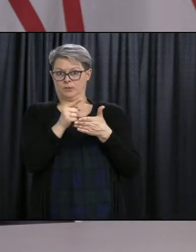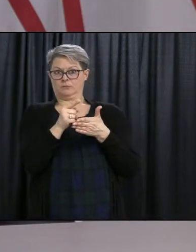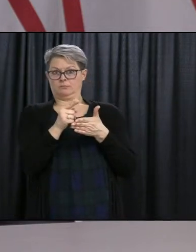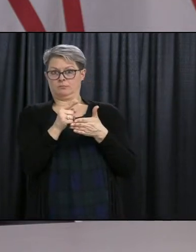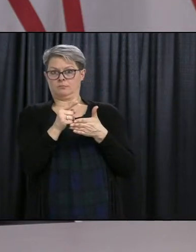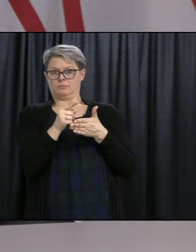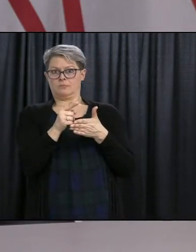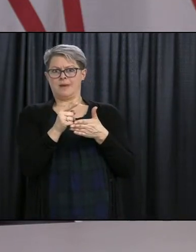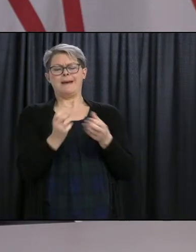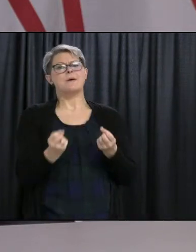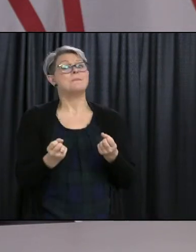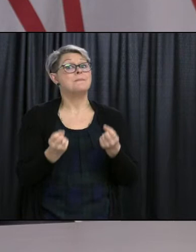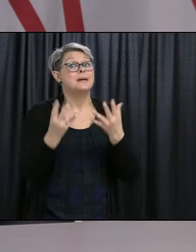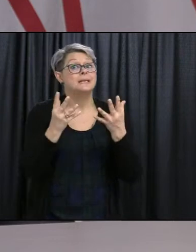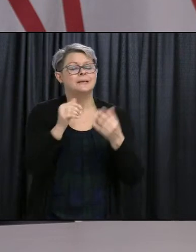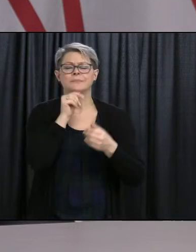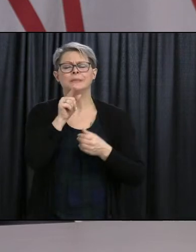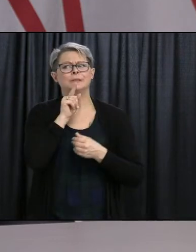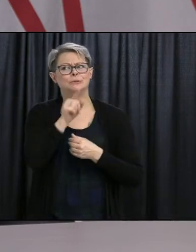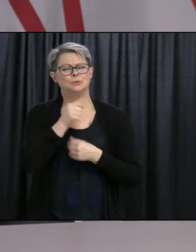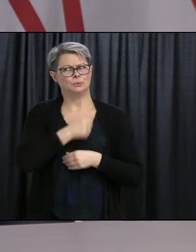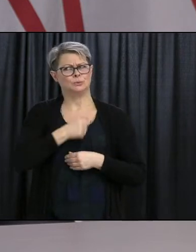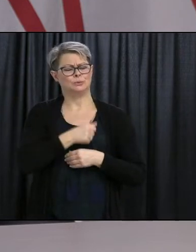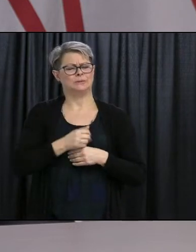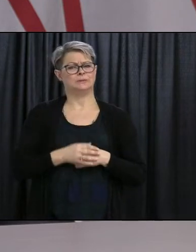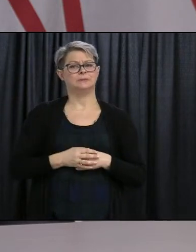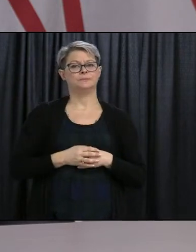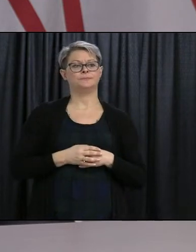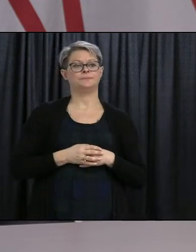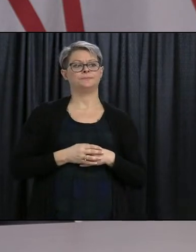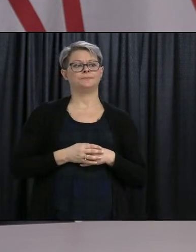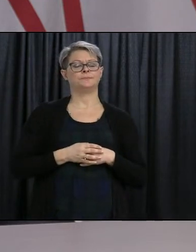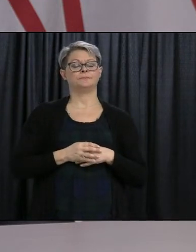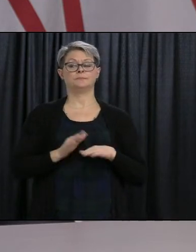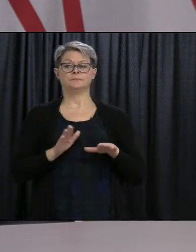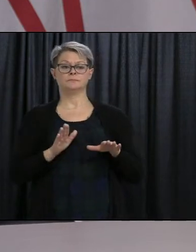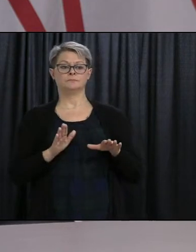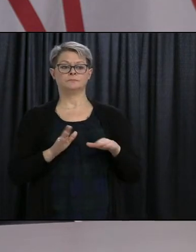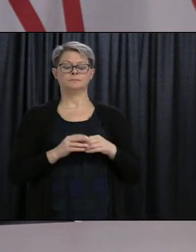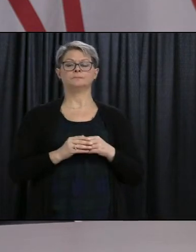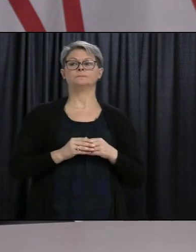to you about the amounts. I'm sorry, Elizabeth. Unless Minister, you know.